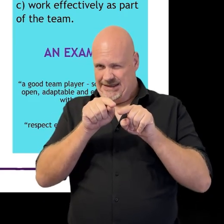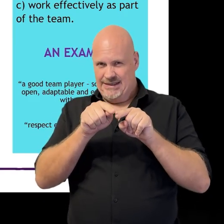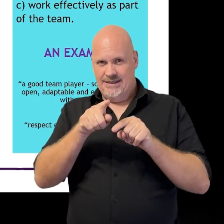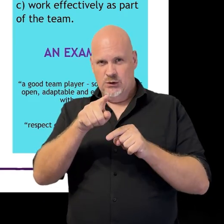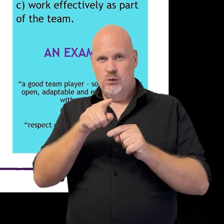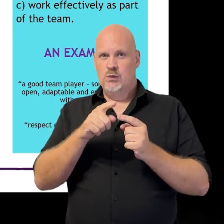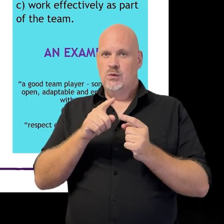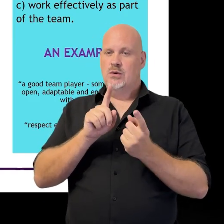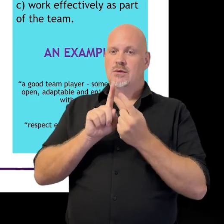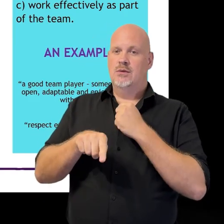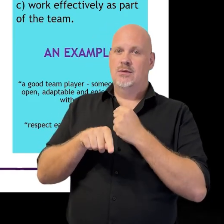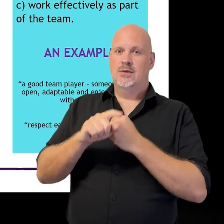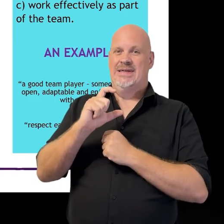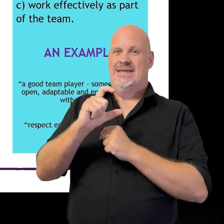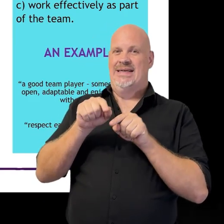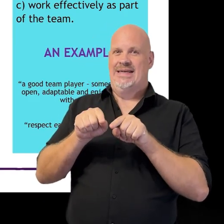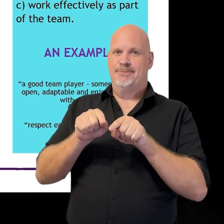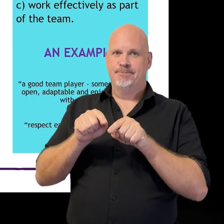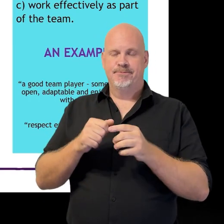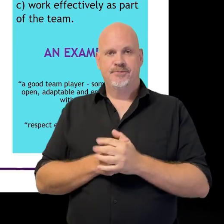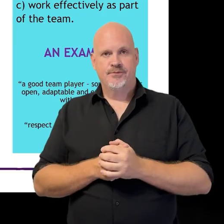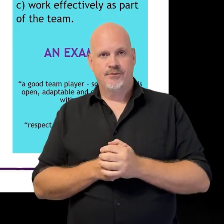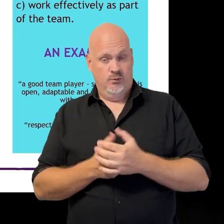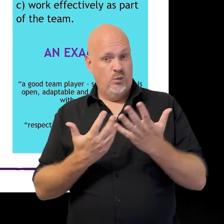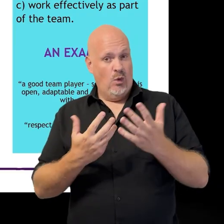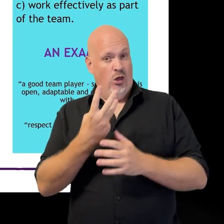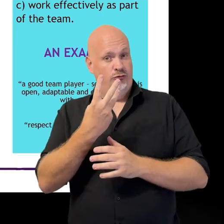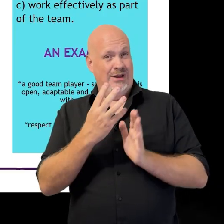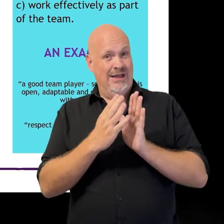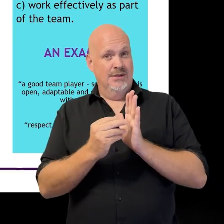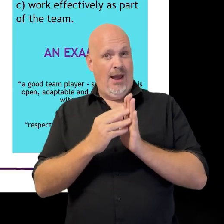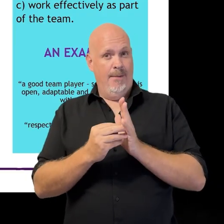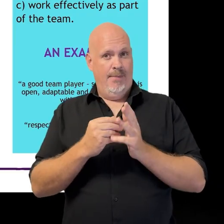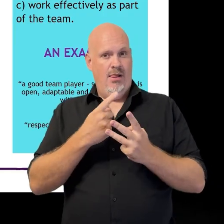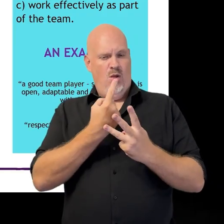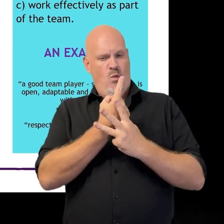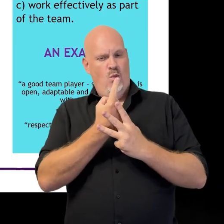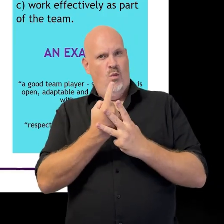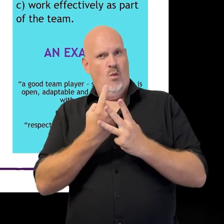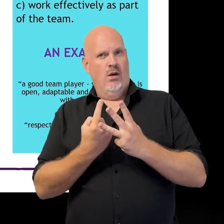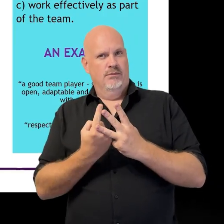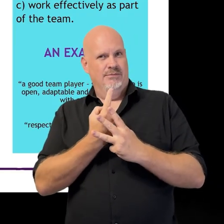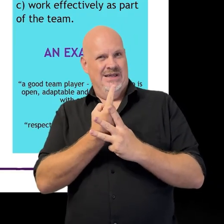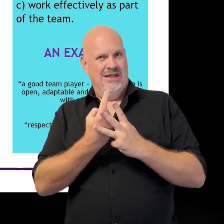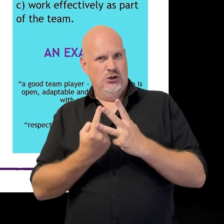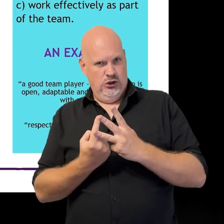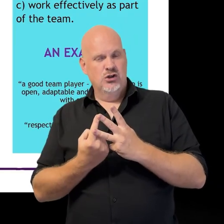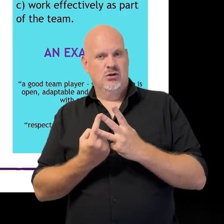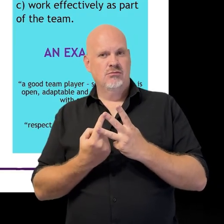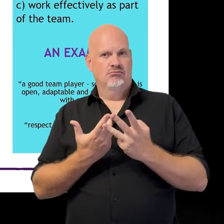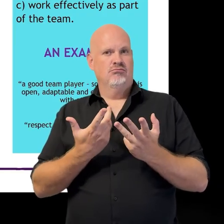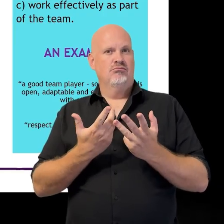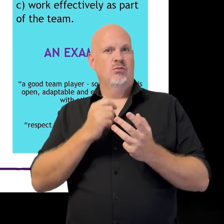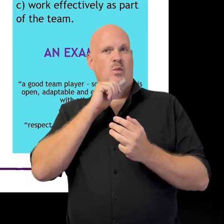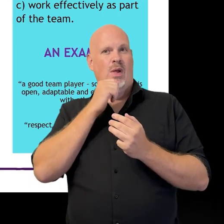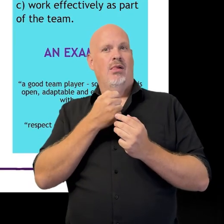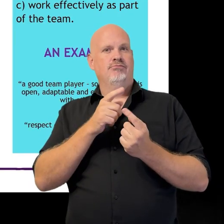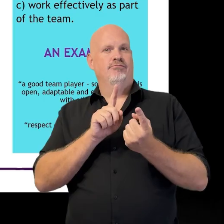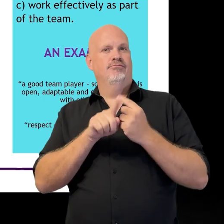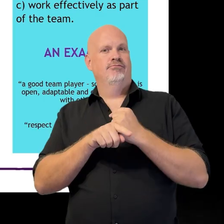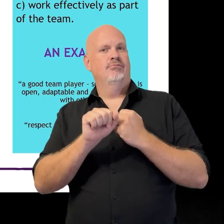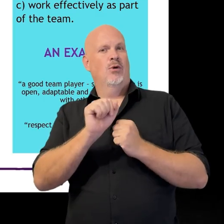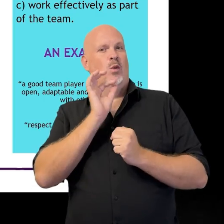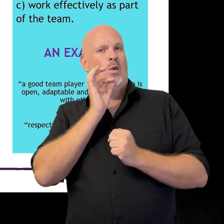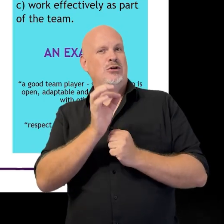you're responding to criteria C here. So 3 examples, one for each of